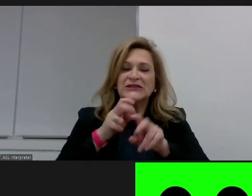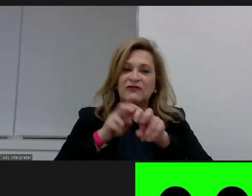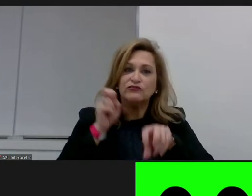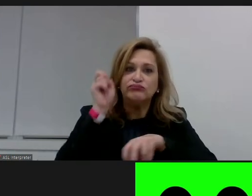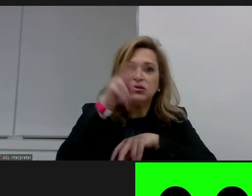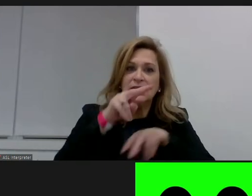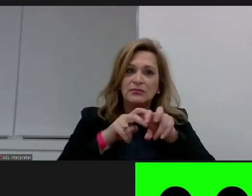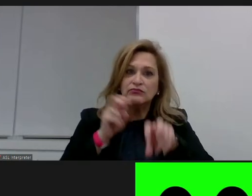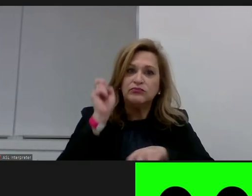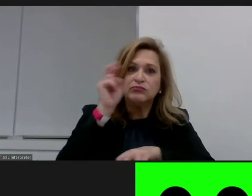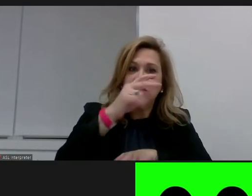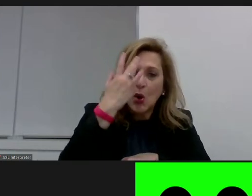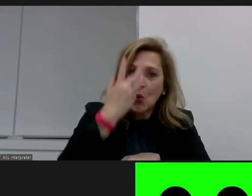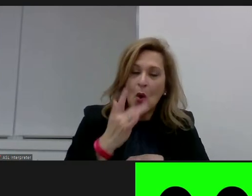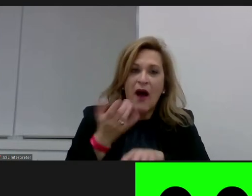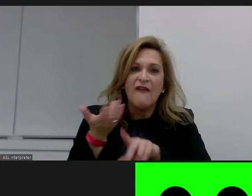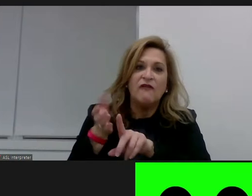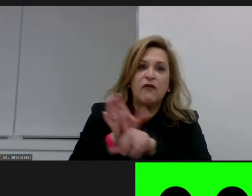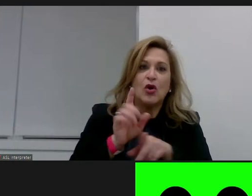broken old vending machines.